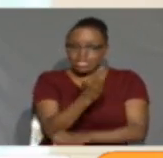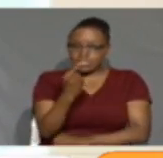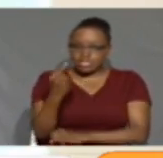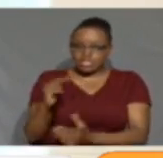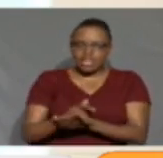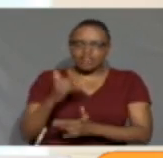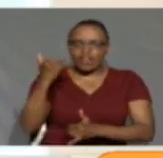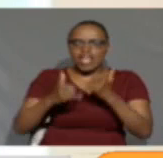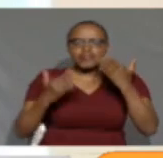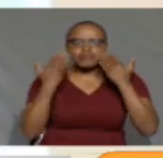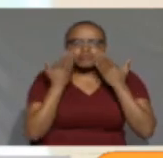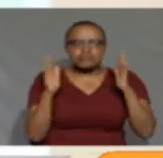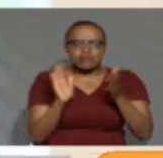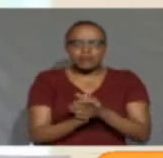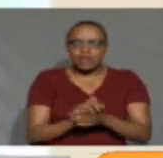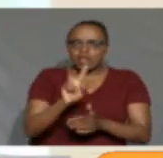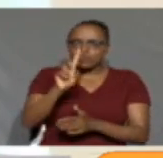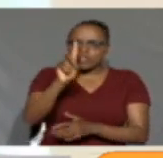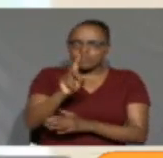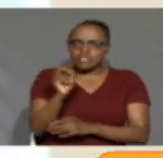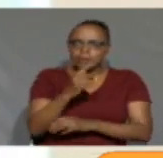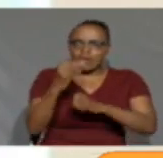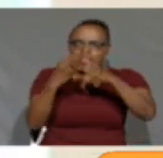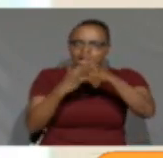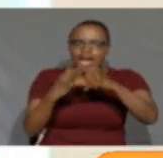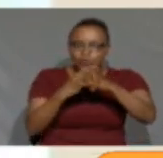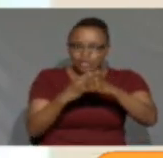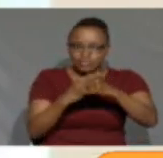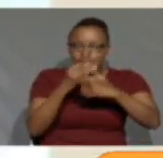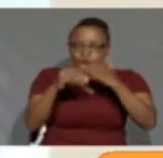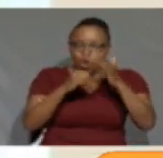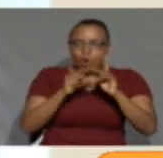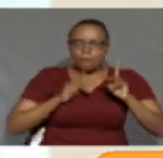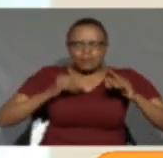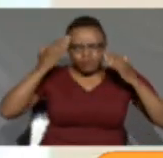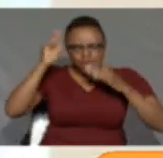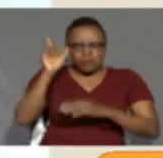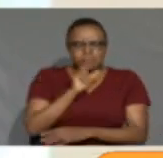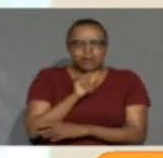lapsed on the 21st of August. And everybody knows that and is on record.